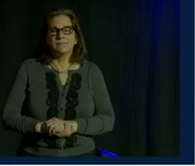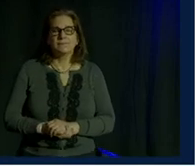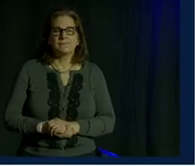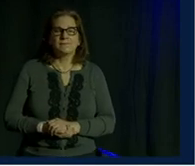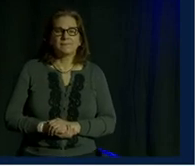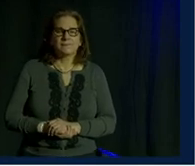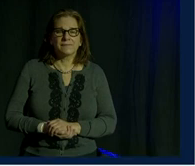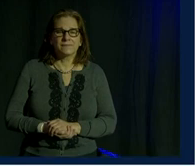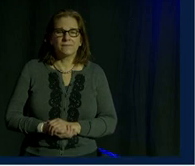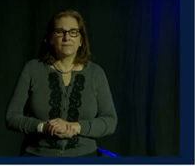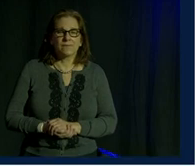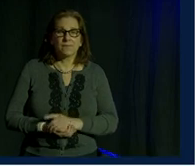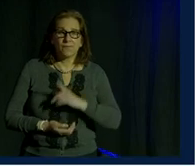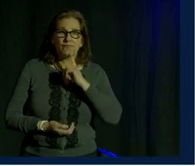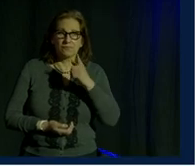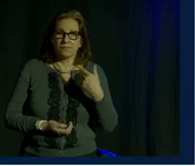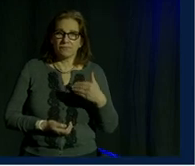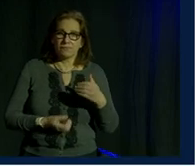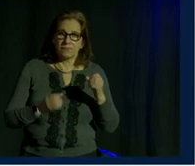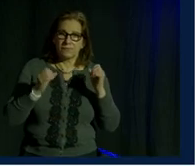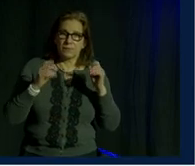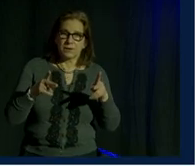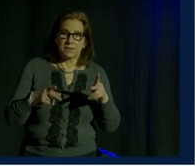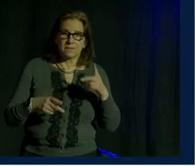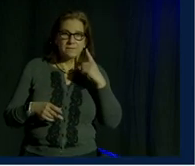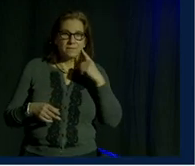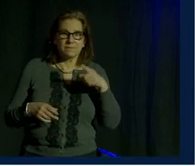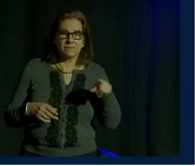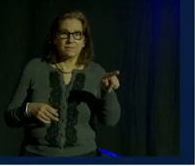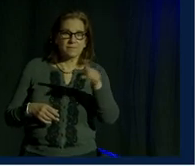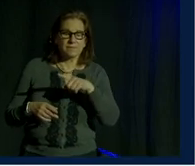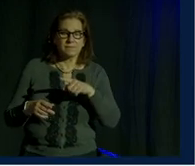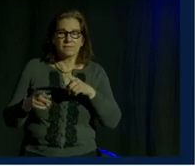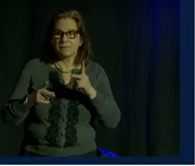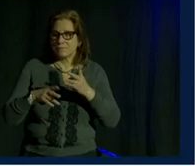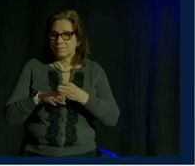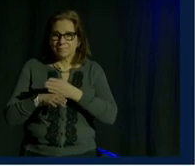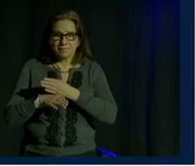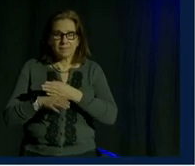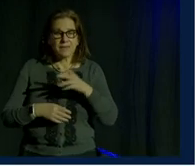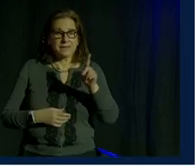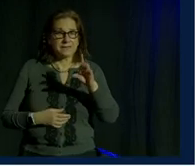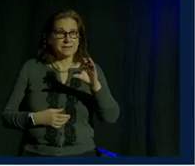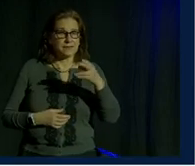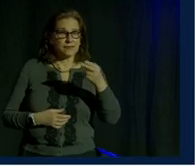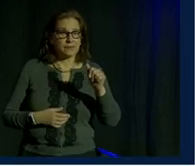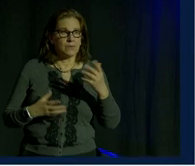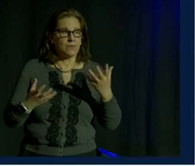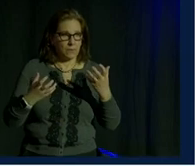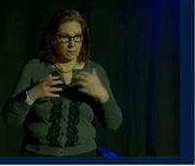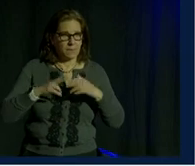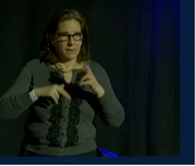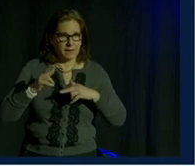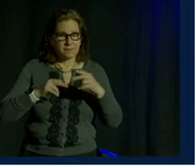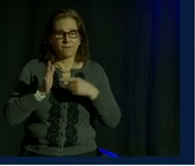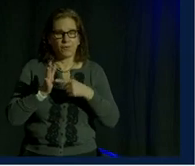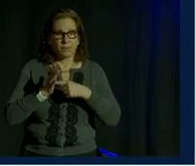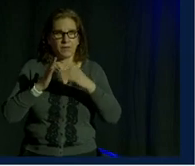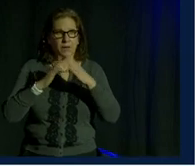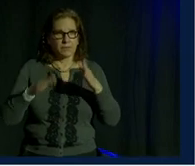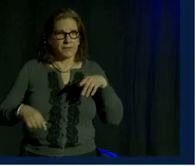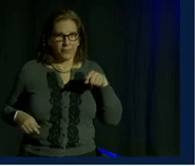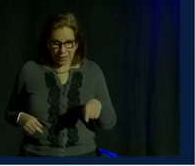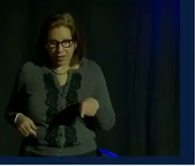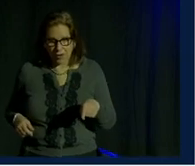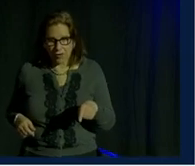opportunity to produce a significant number of DCHA replacement units and additional affordable units in a high-opportunity neighborhood that is rich to the